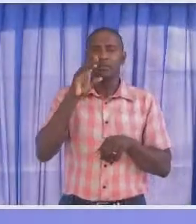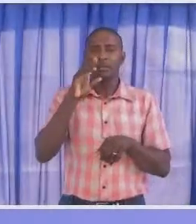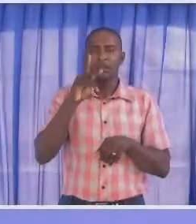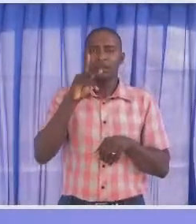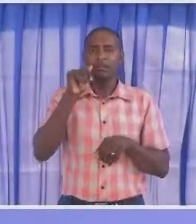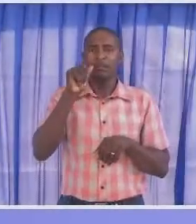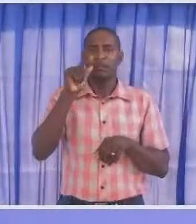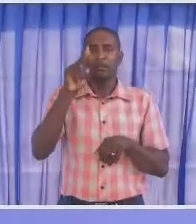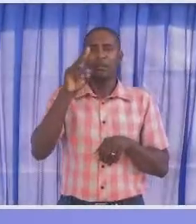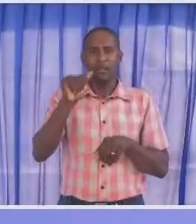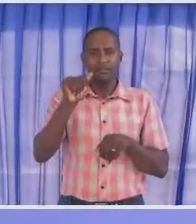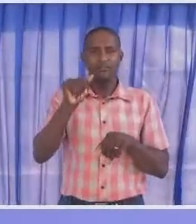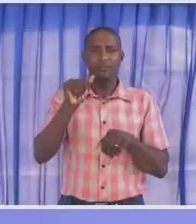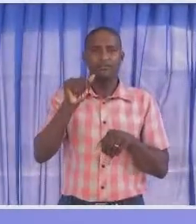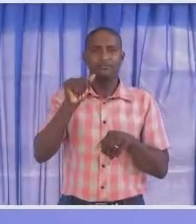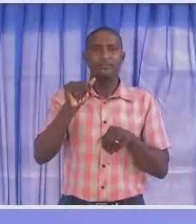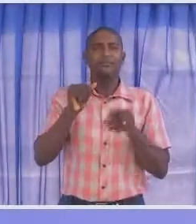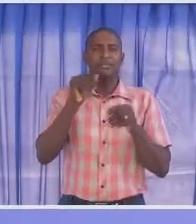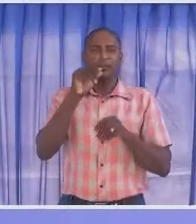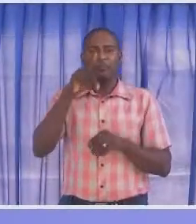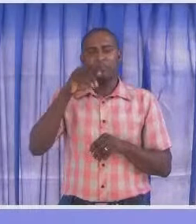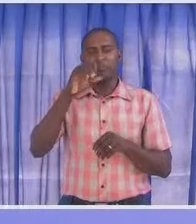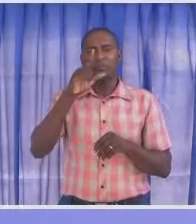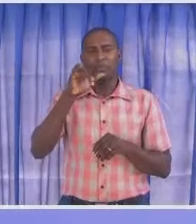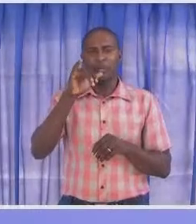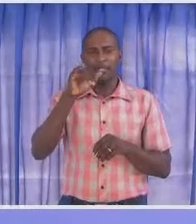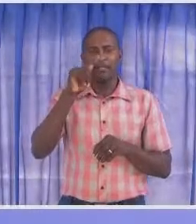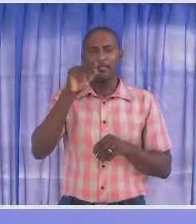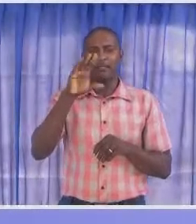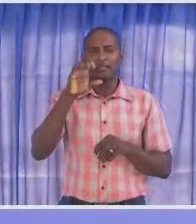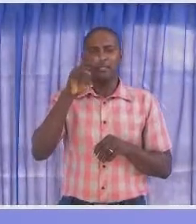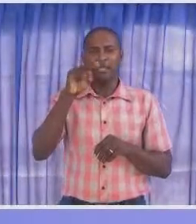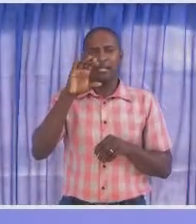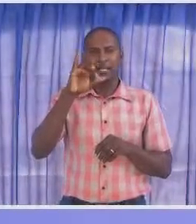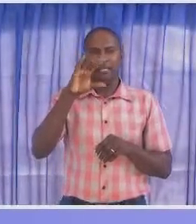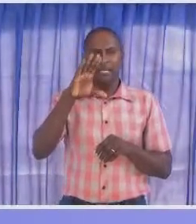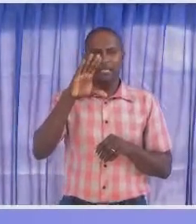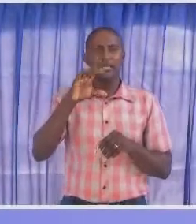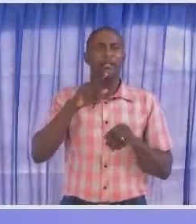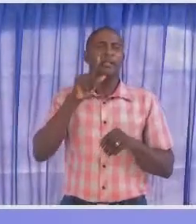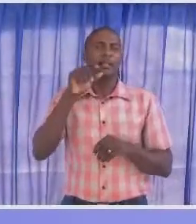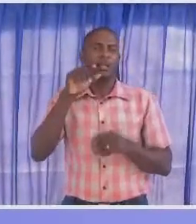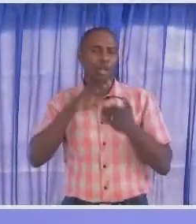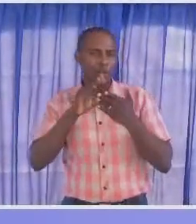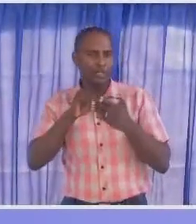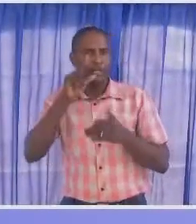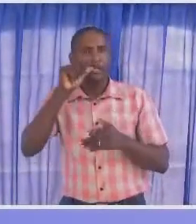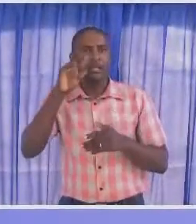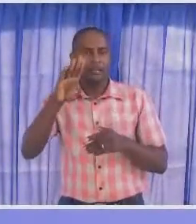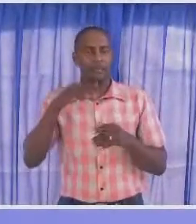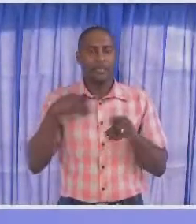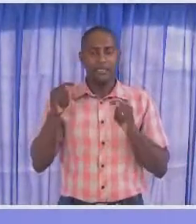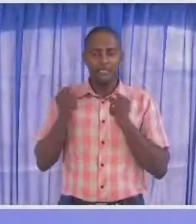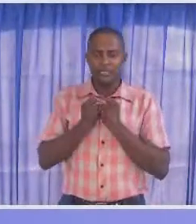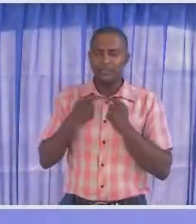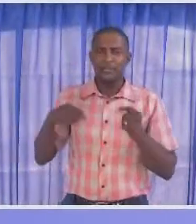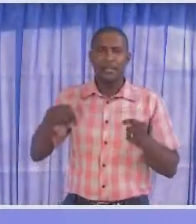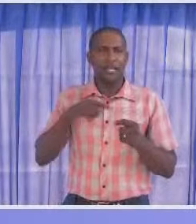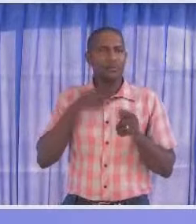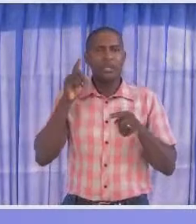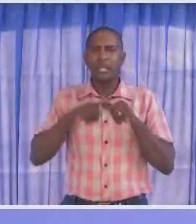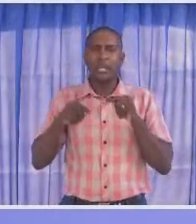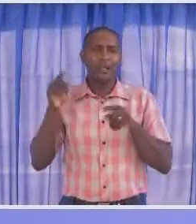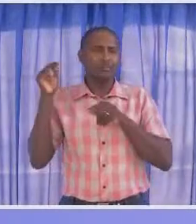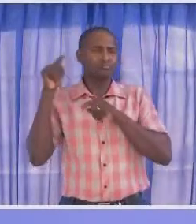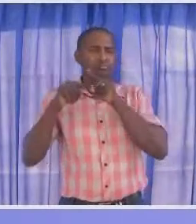My team and I wish we could be there in person, but of course COVID-19 protocols are being considered, and we can't all be there